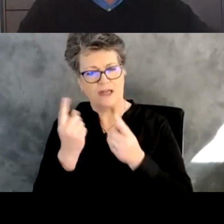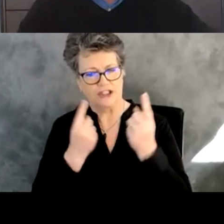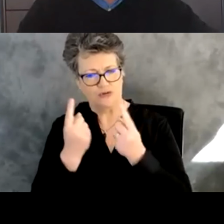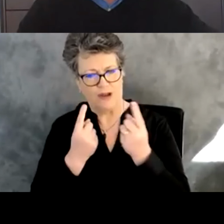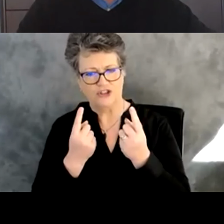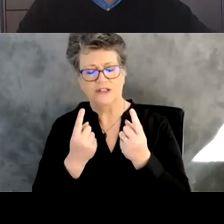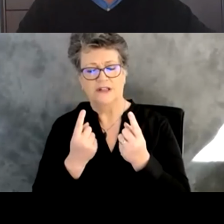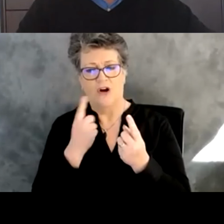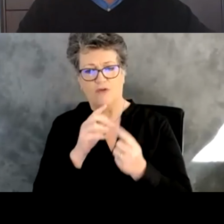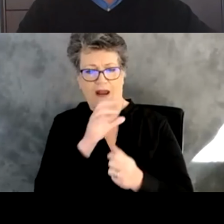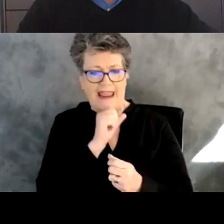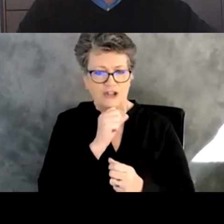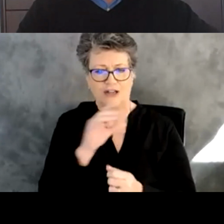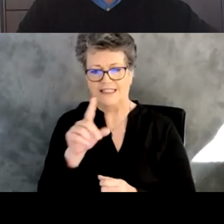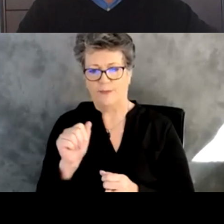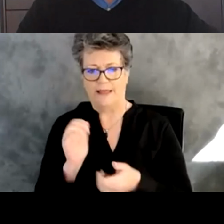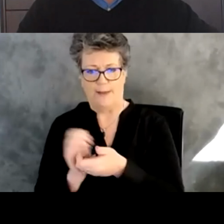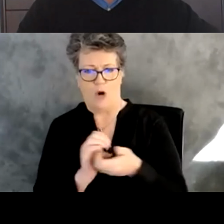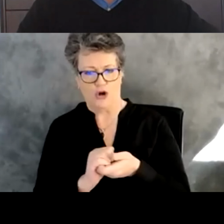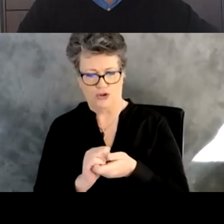for aging and disability partners